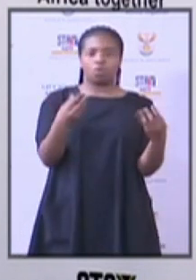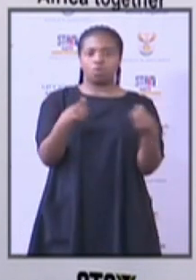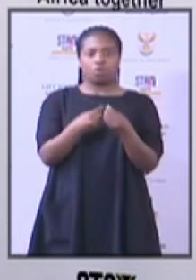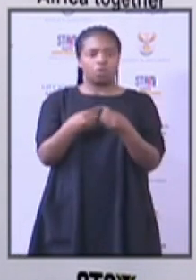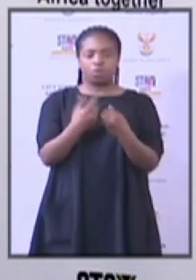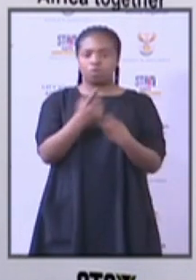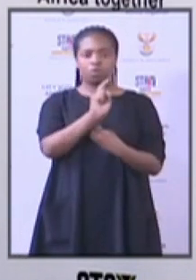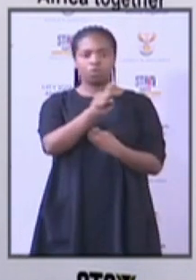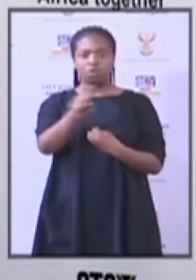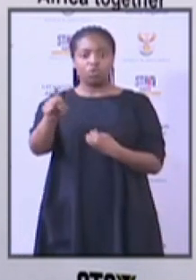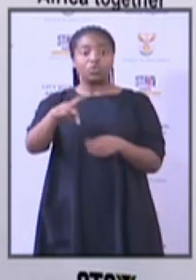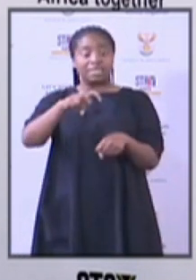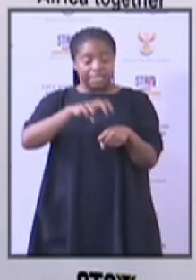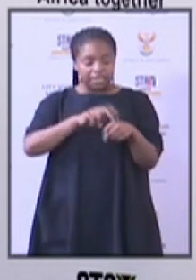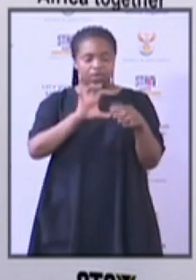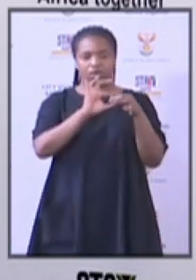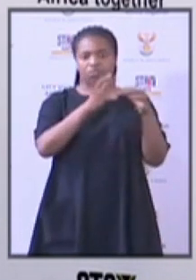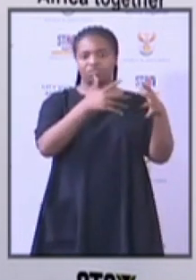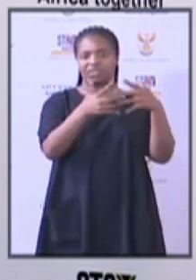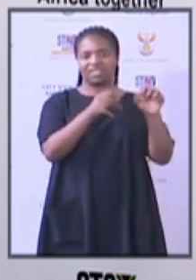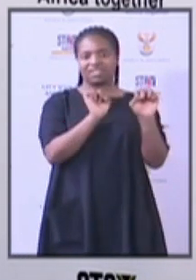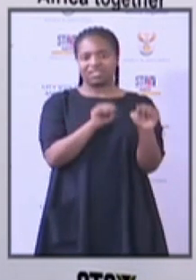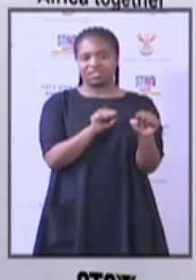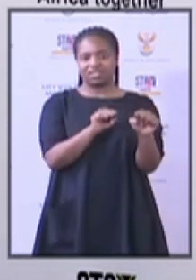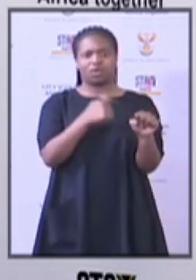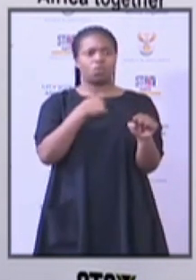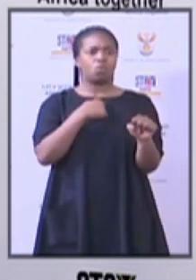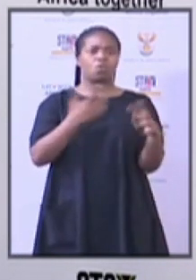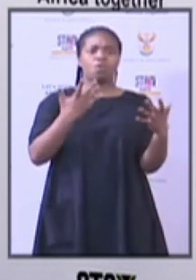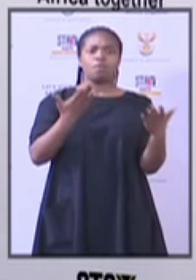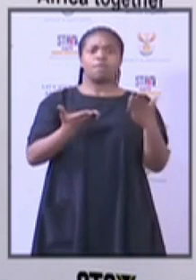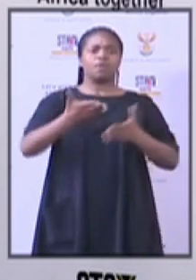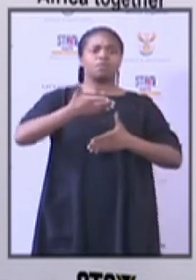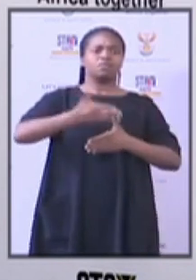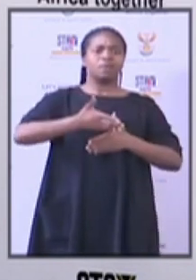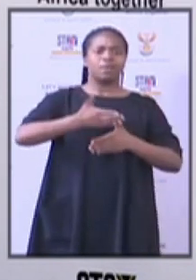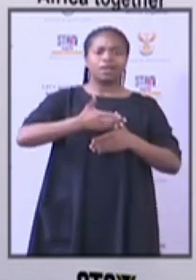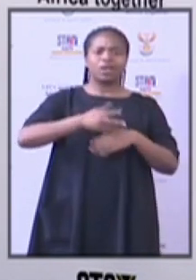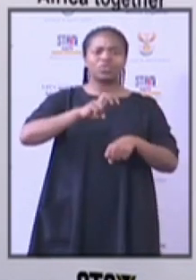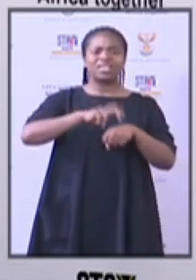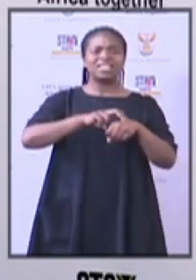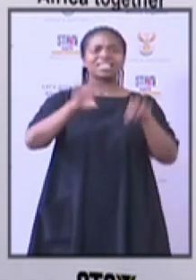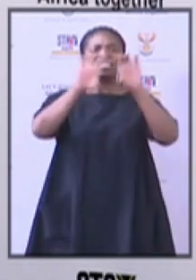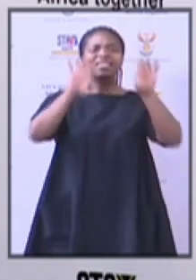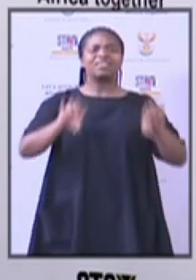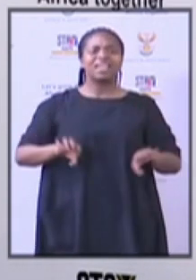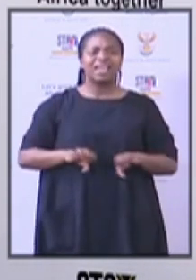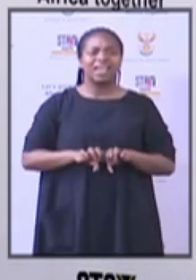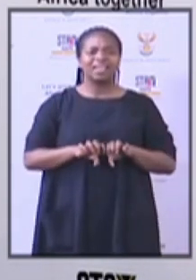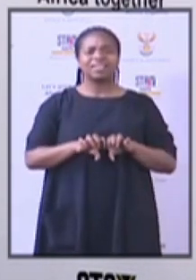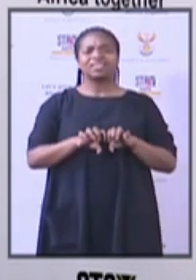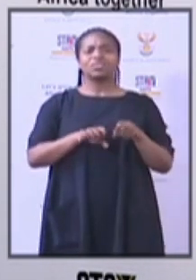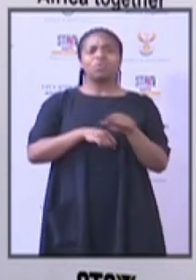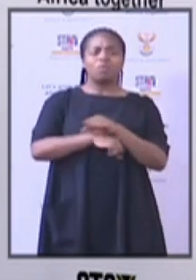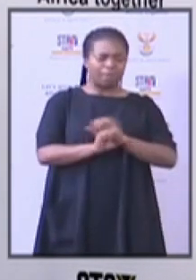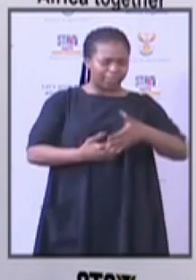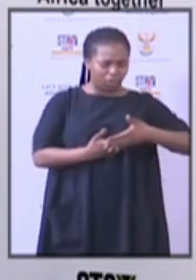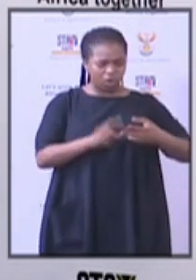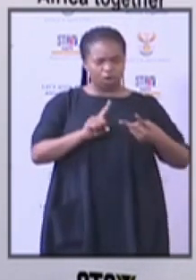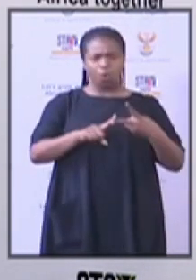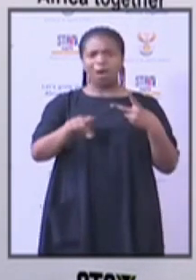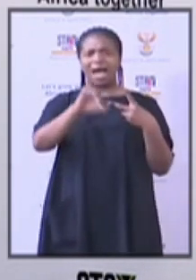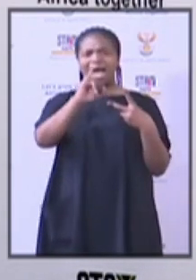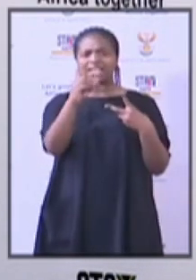go le bohlokwa go ya Home Affairs o swanetse go belegwa o nyaka certificate sa matswalo o tla Home Affairs he